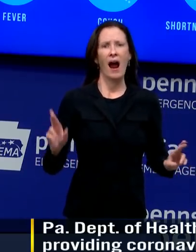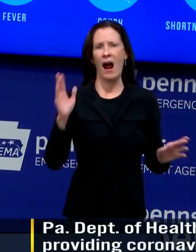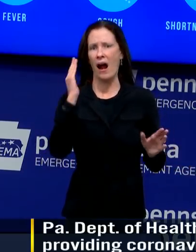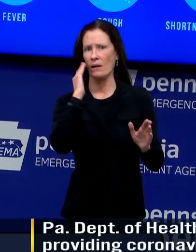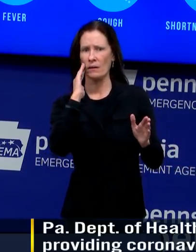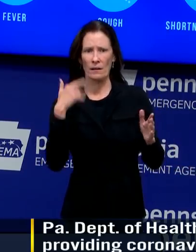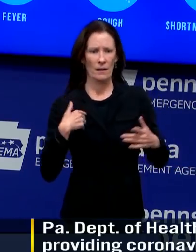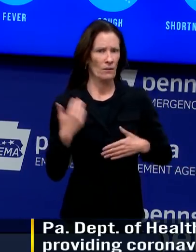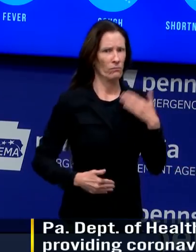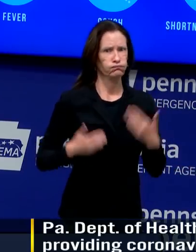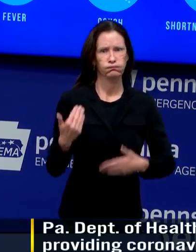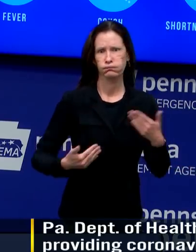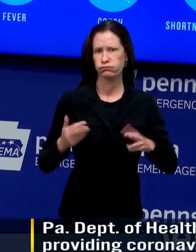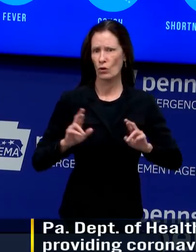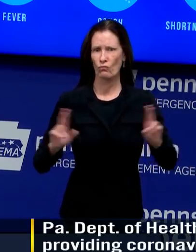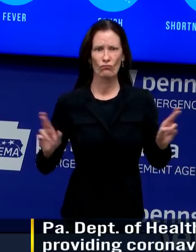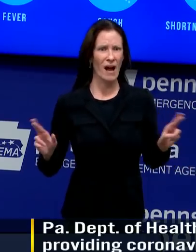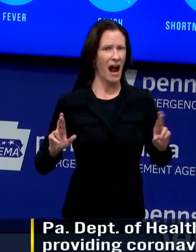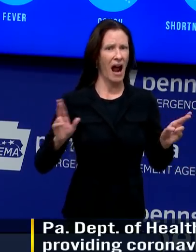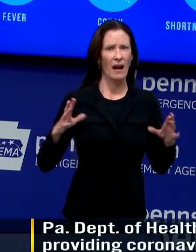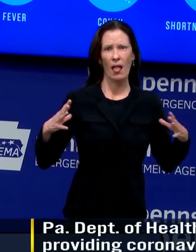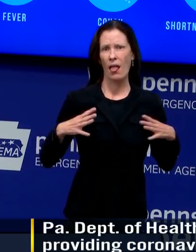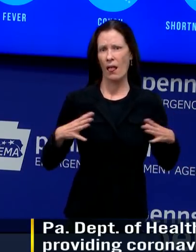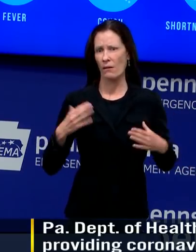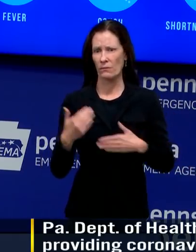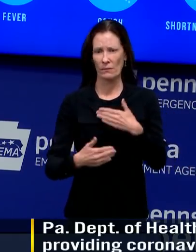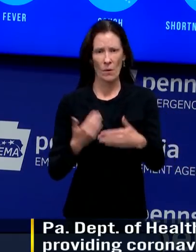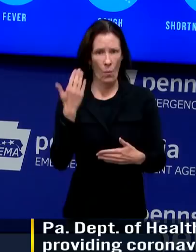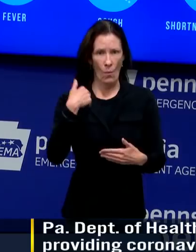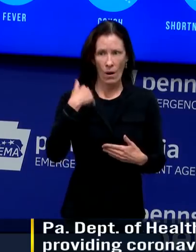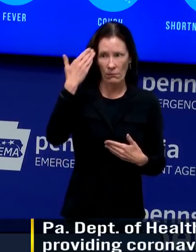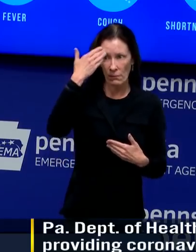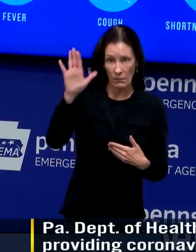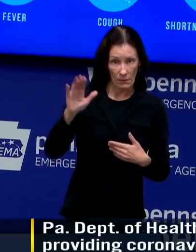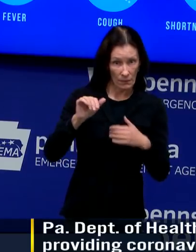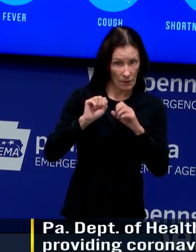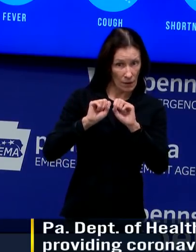our hands on the necessary medical supplies quicker than people got sick.